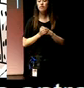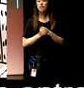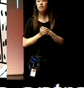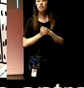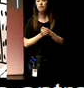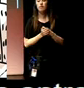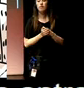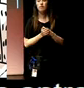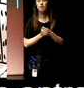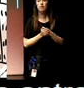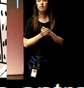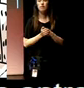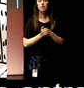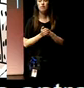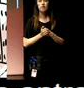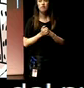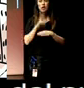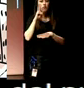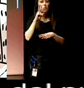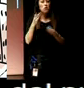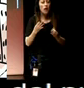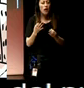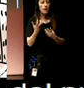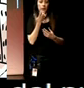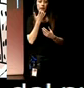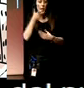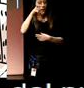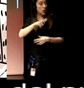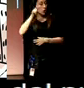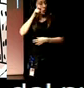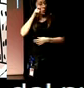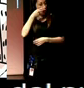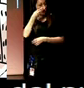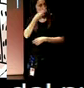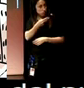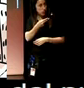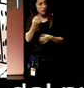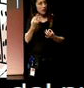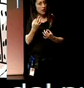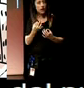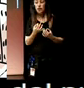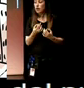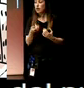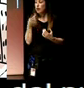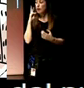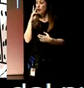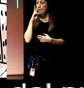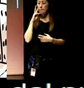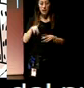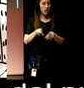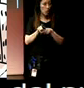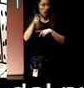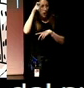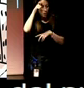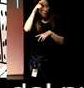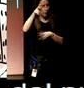tour is going just on the level of the village of the time of Jesus. So you can feel and